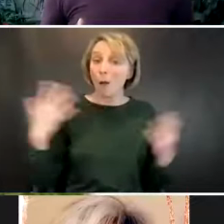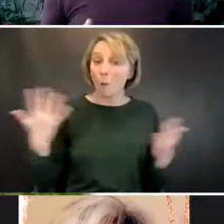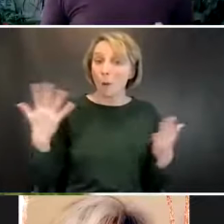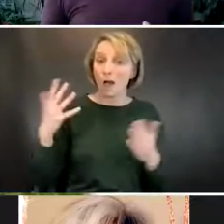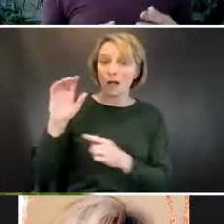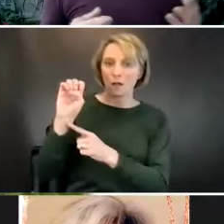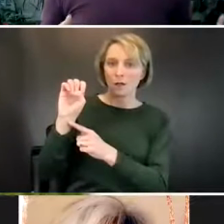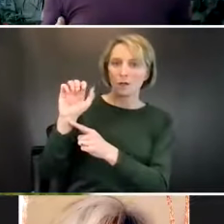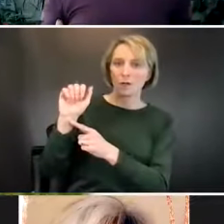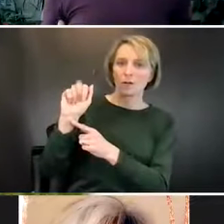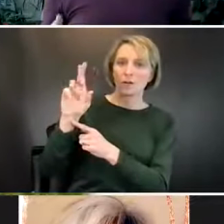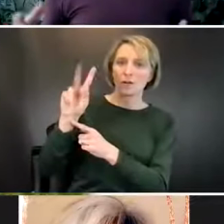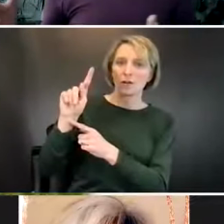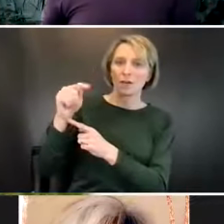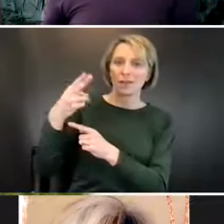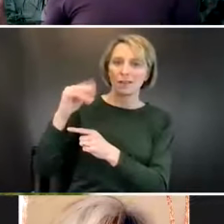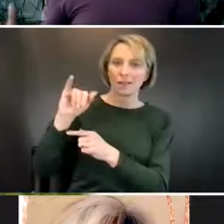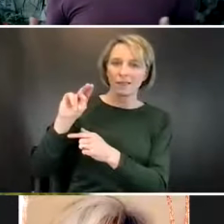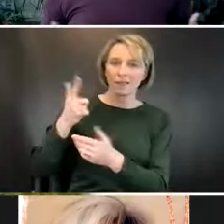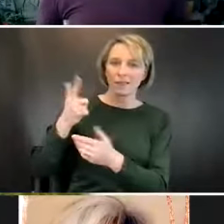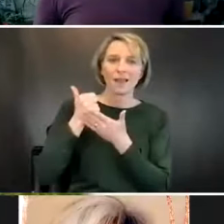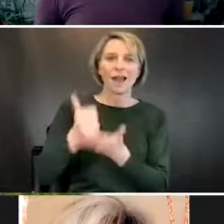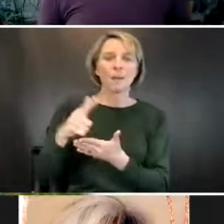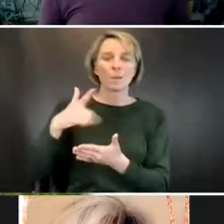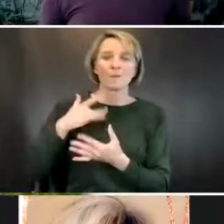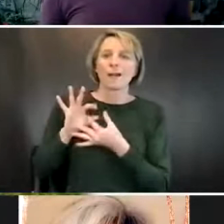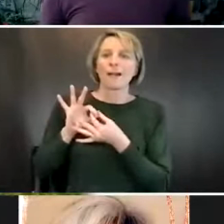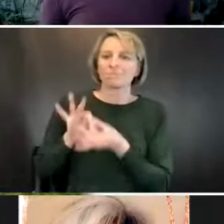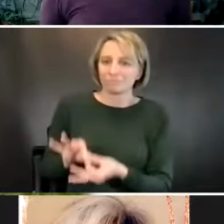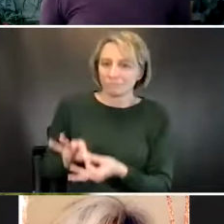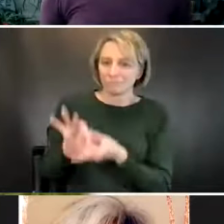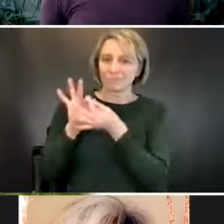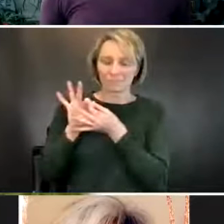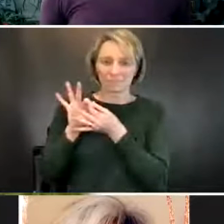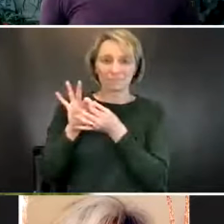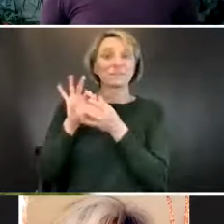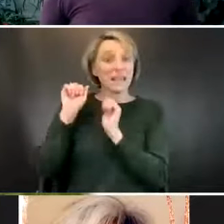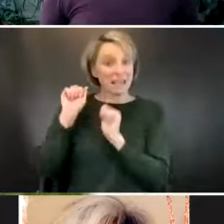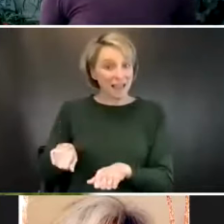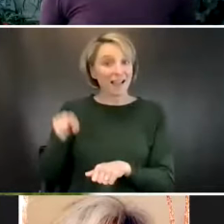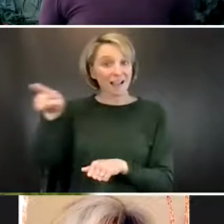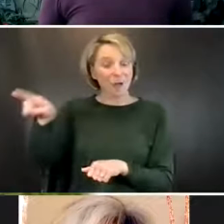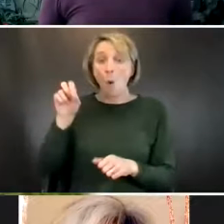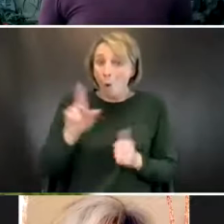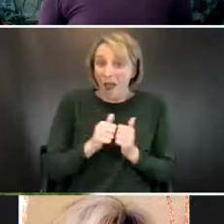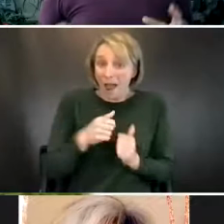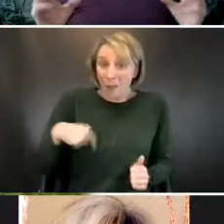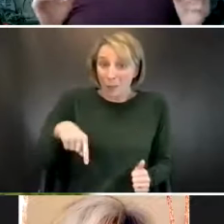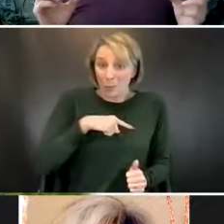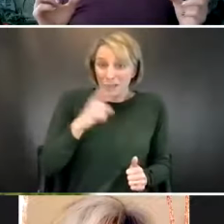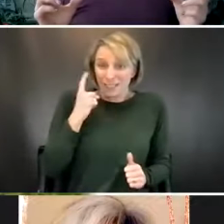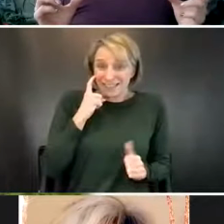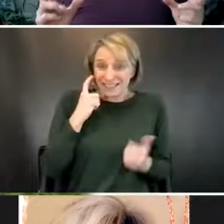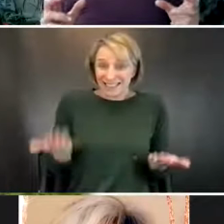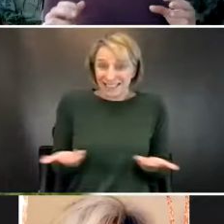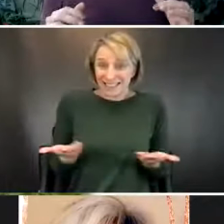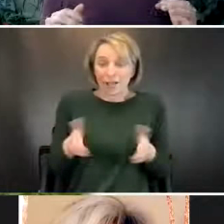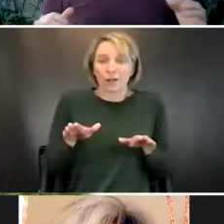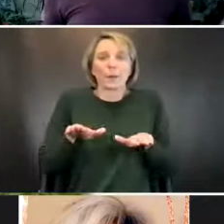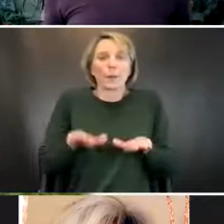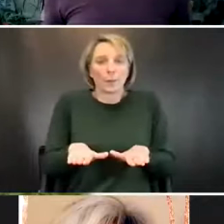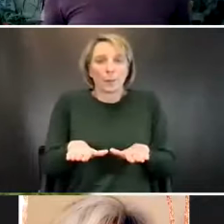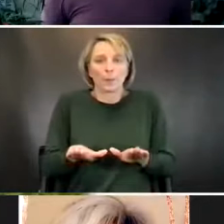can be used absolutely with earthing or the way that we just did it. Other folks might use the term grounding